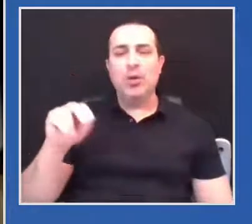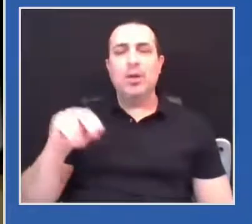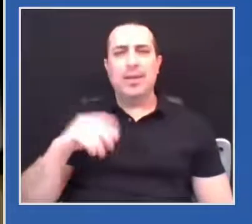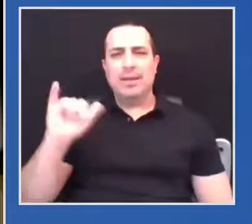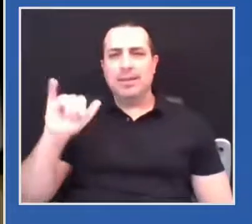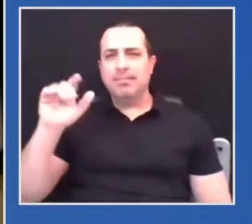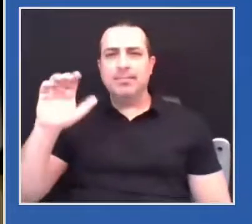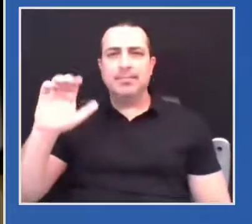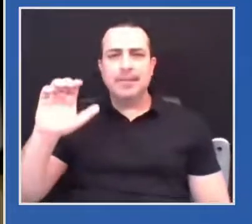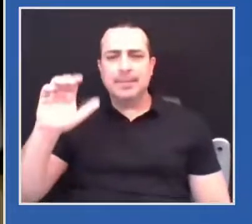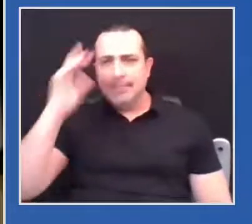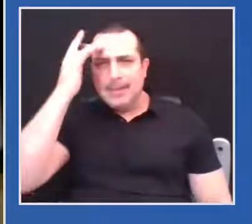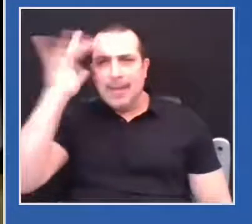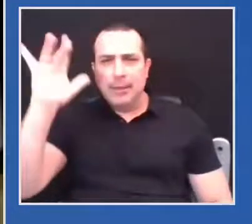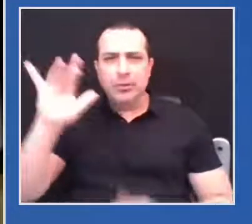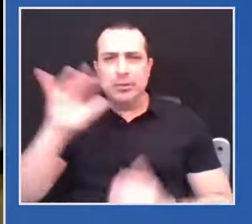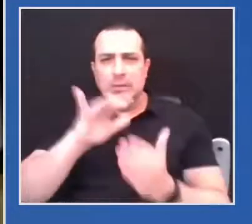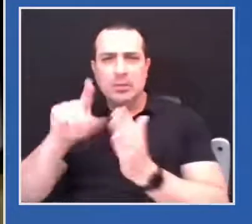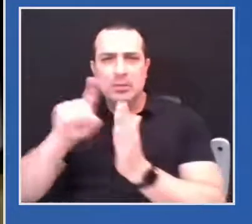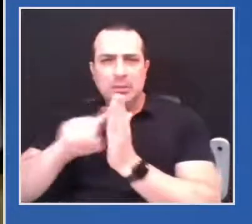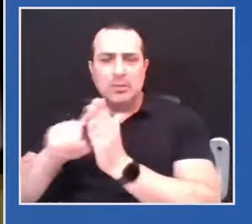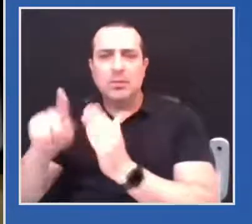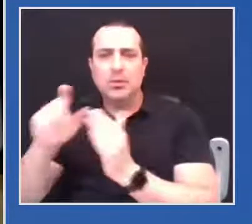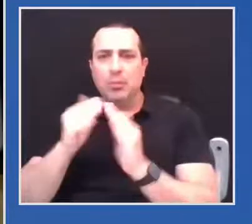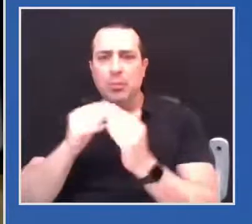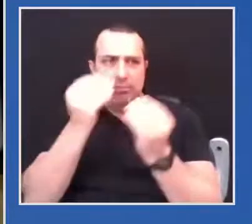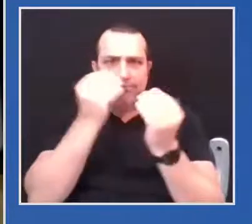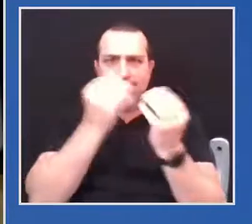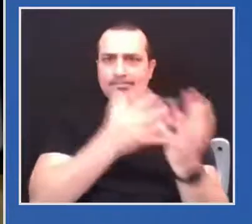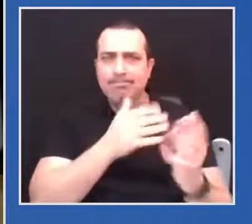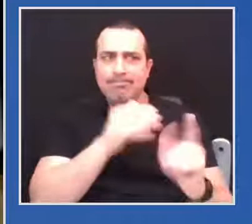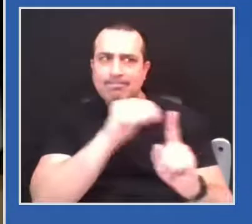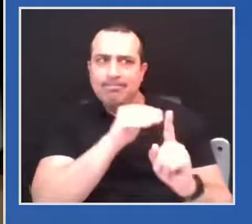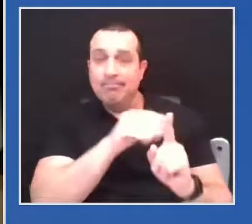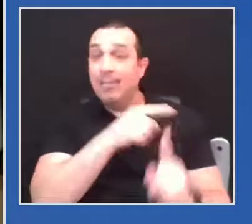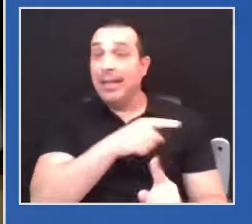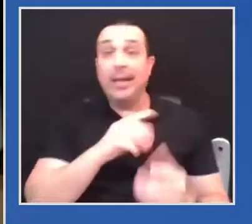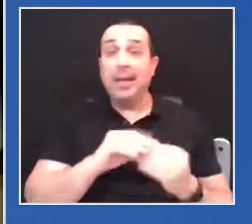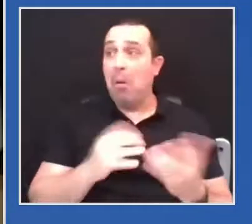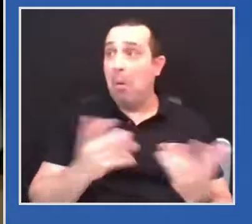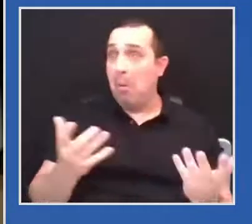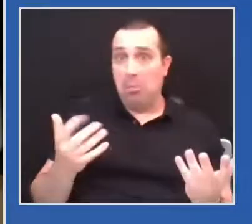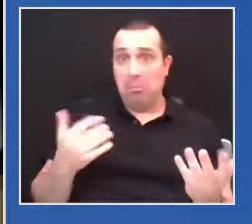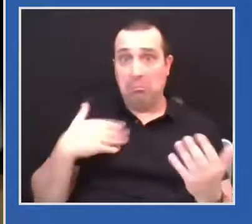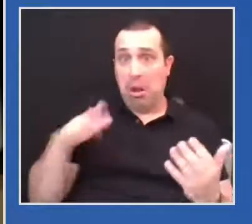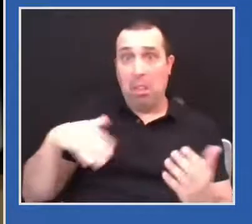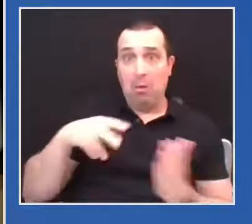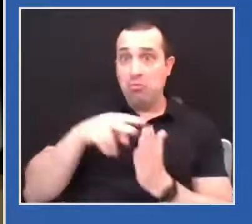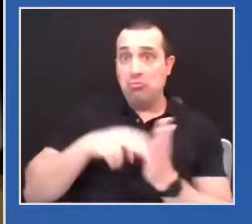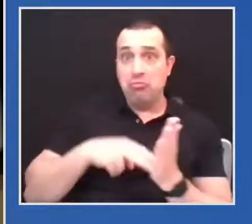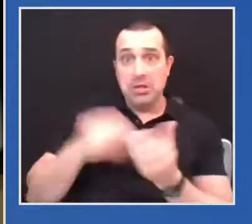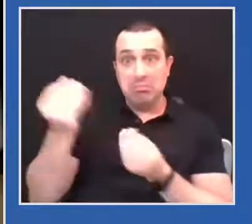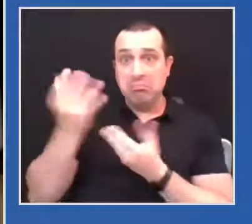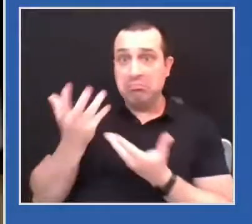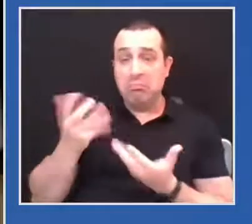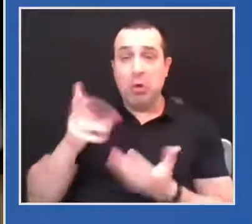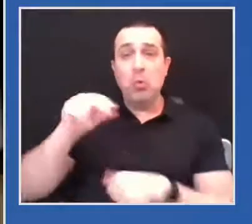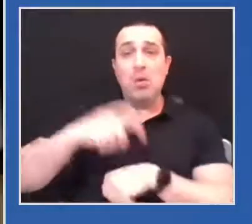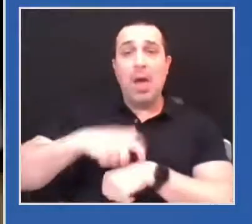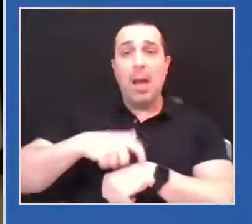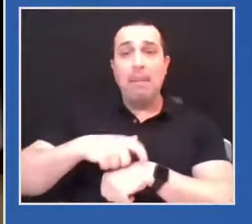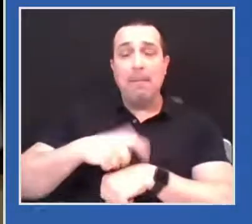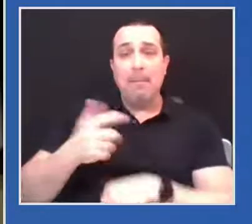said, I never read the briefing, didn't know what was in it, didn't have time. Well, because ego moved him to